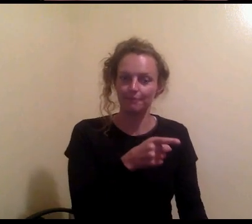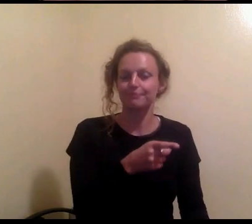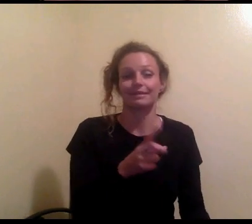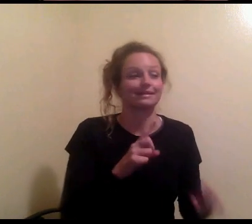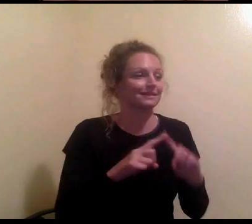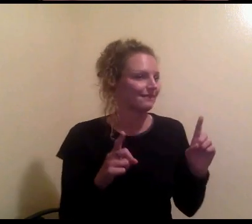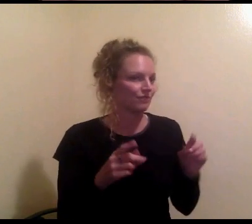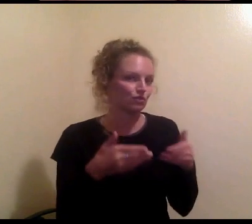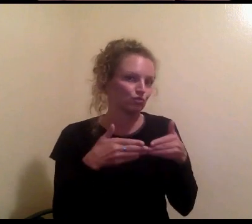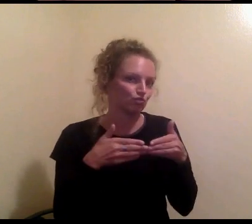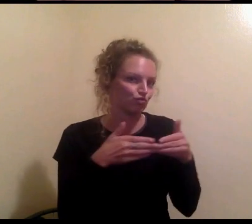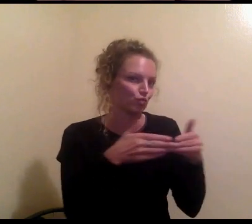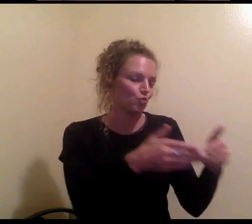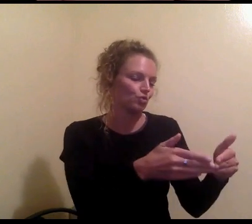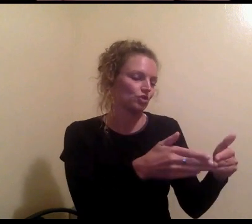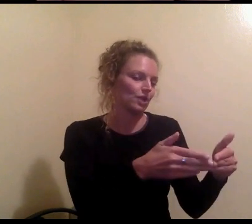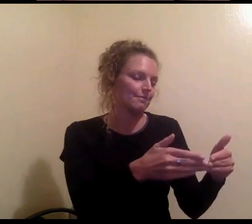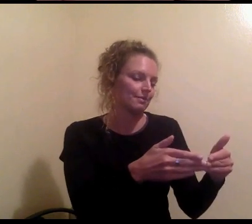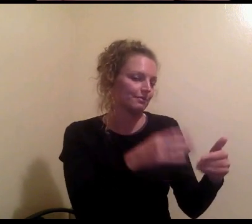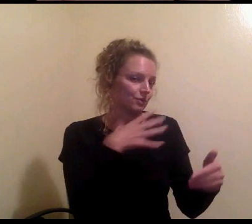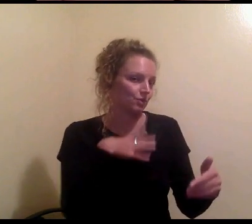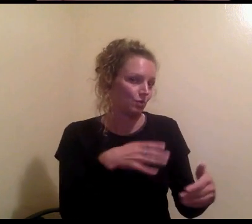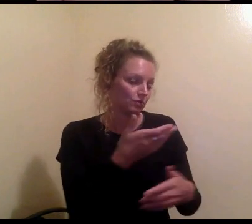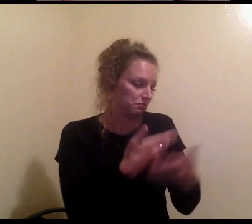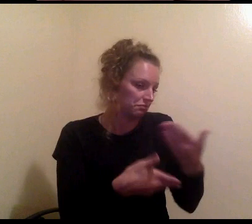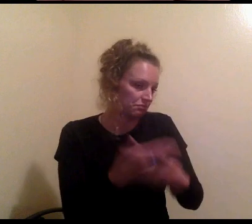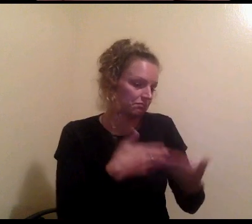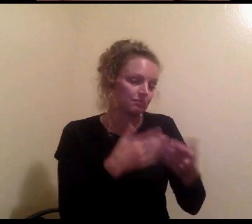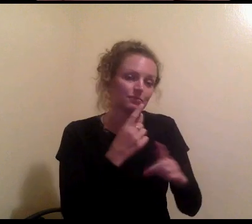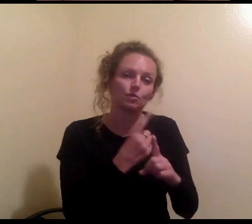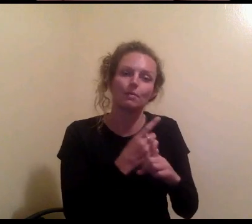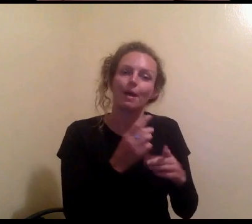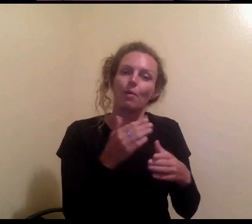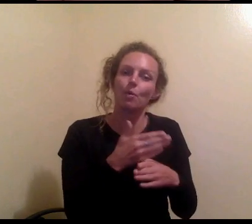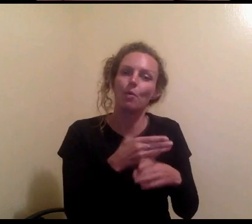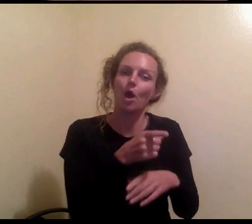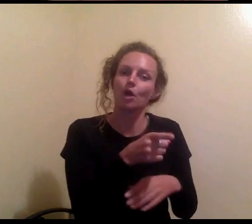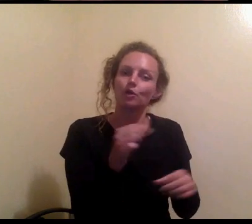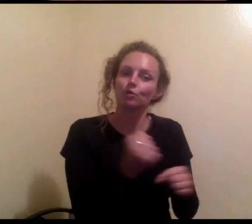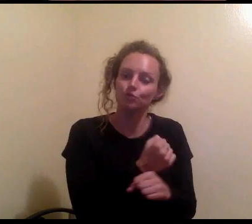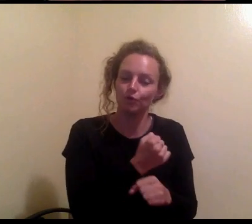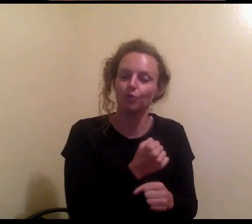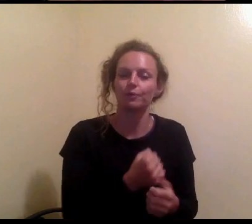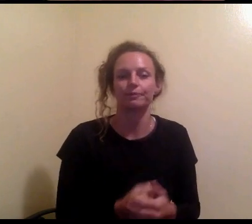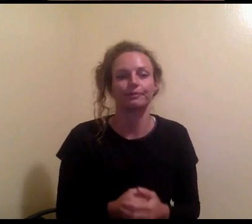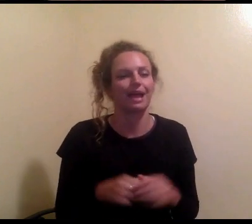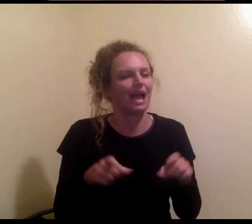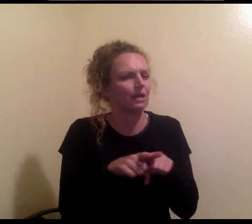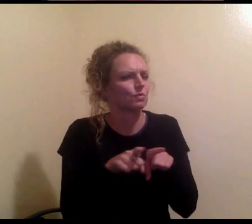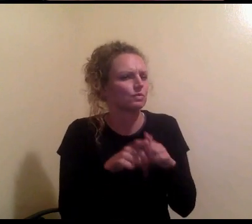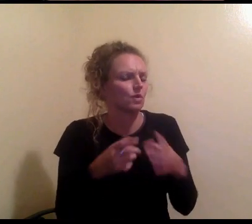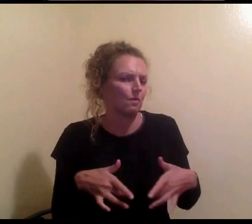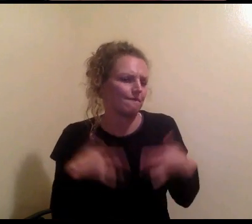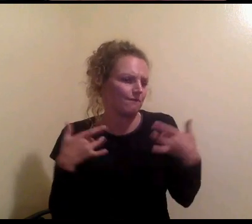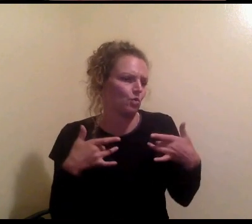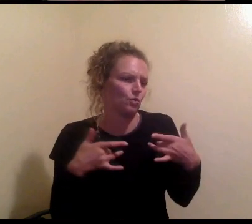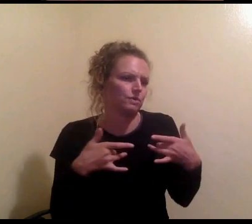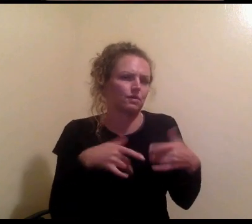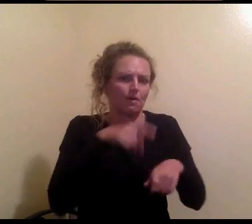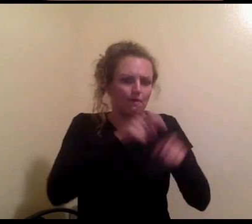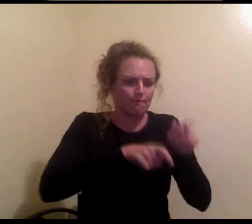going to have that. And more of our staterooms will occupy a third or 4 guests, which is great for families and caregivers. So